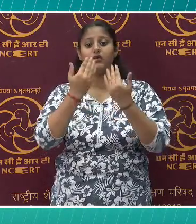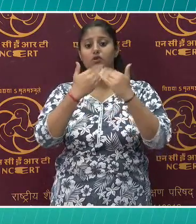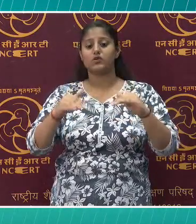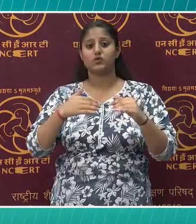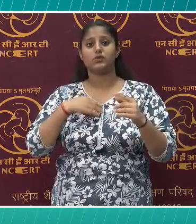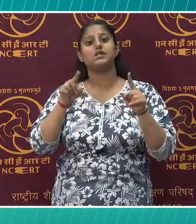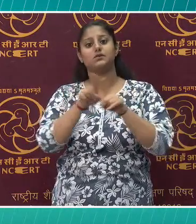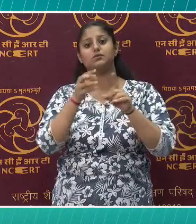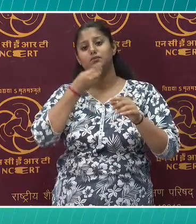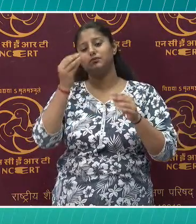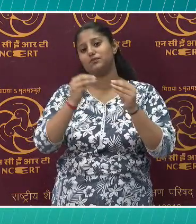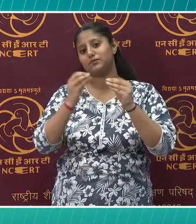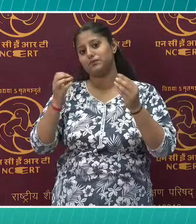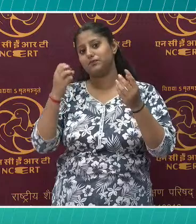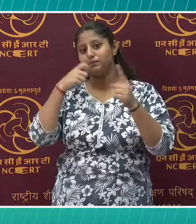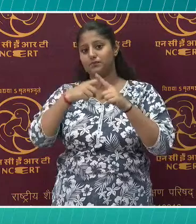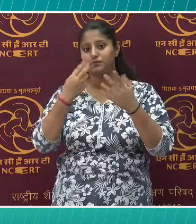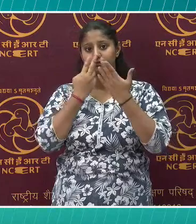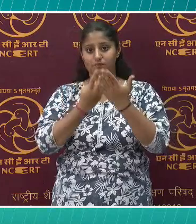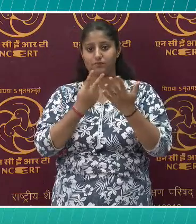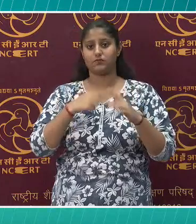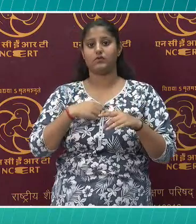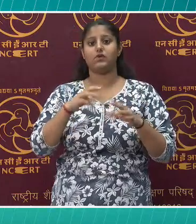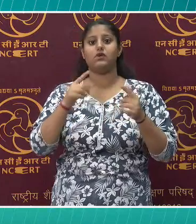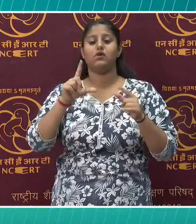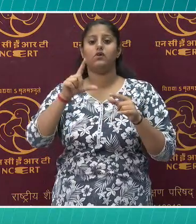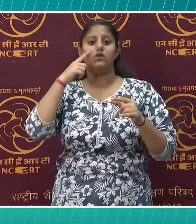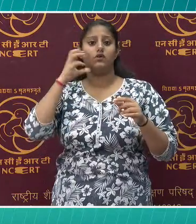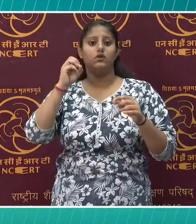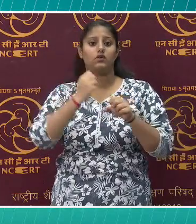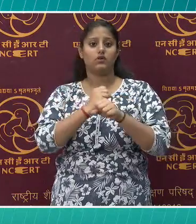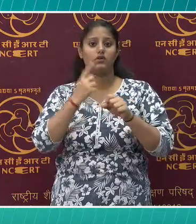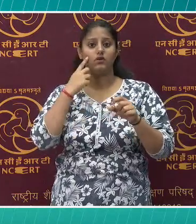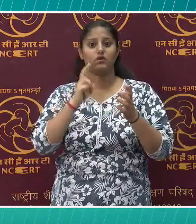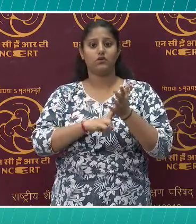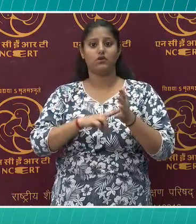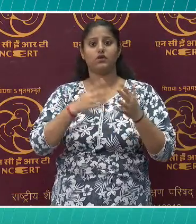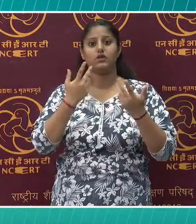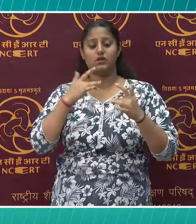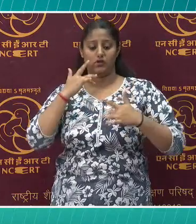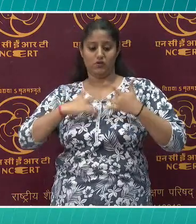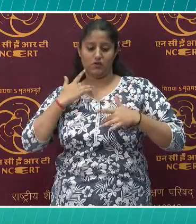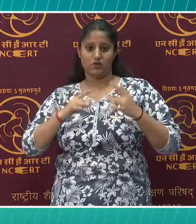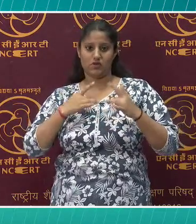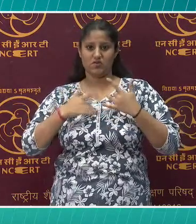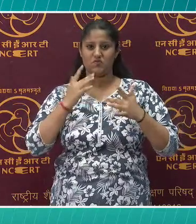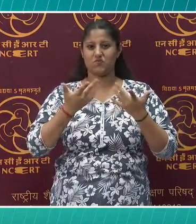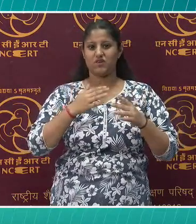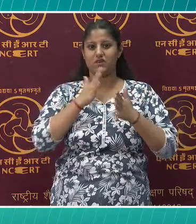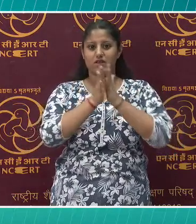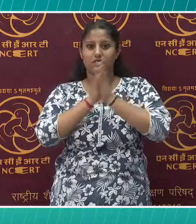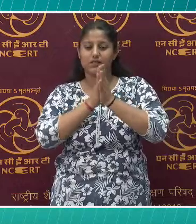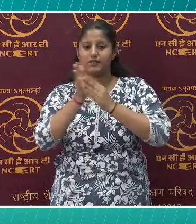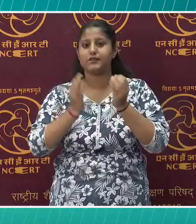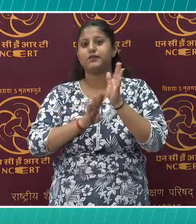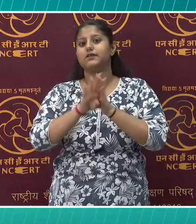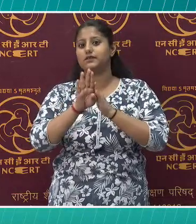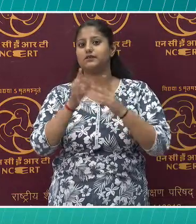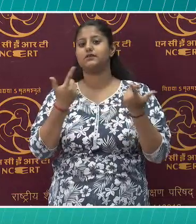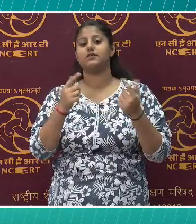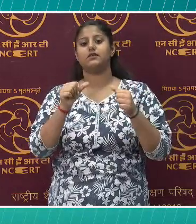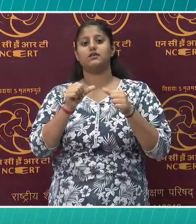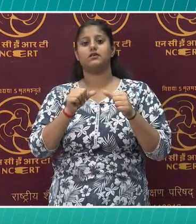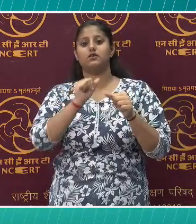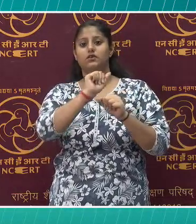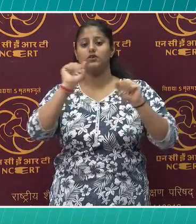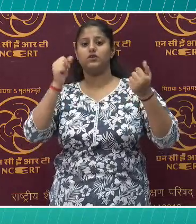book and log in, tap into your own curiosities, your own urges, and be the artist that you